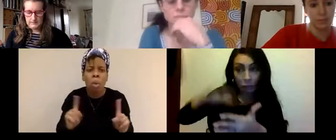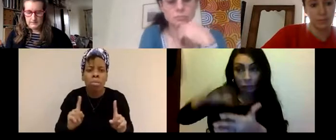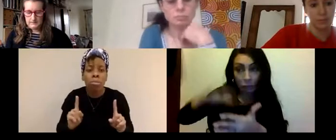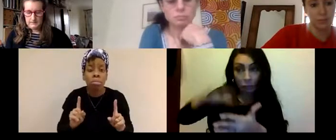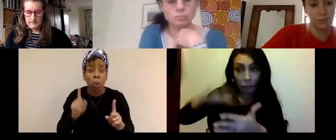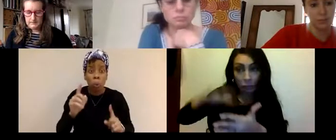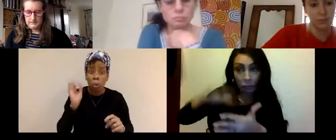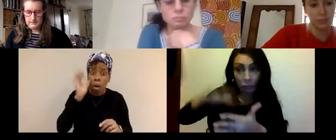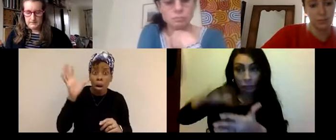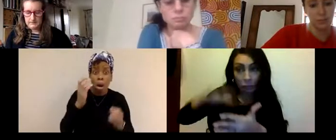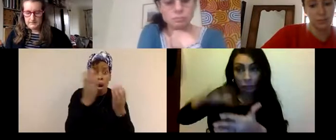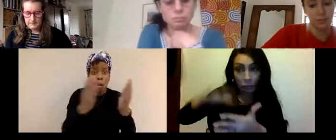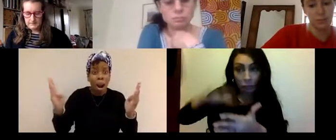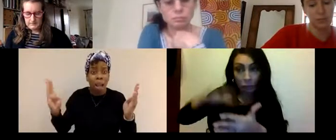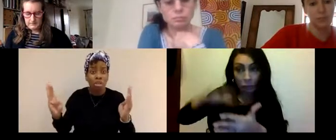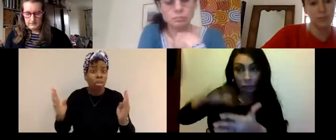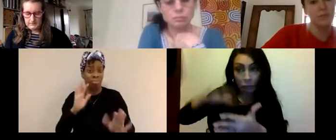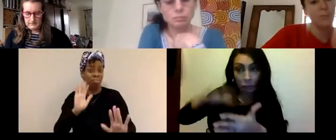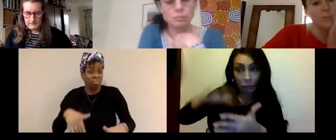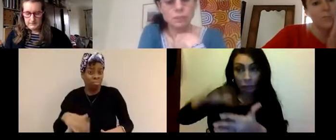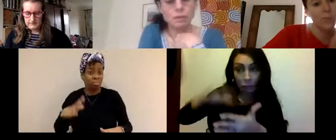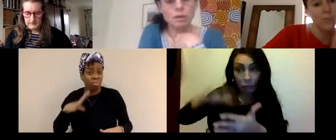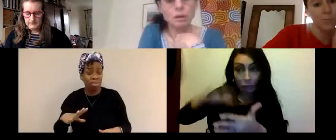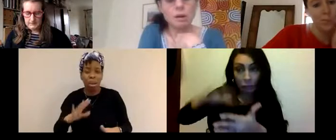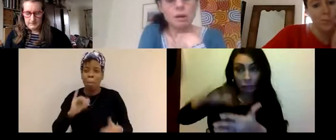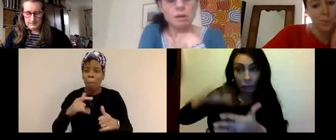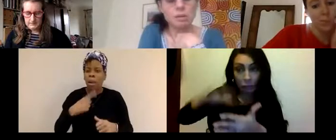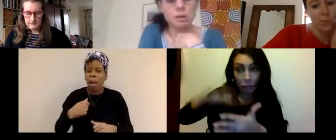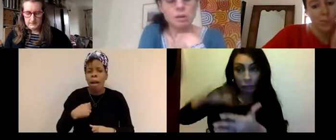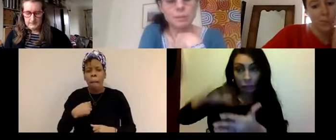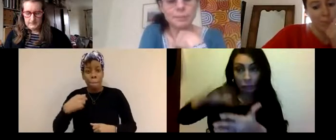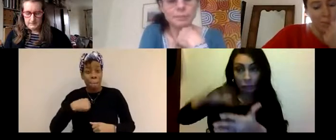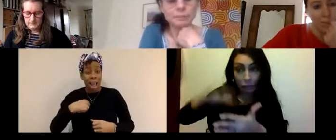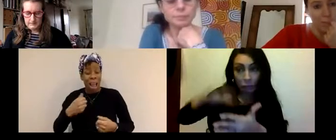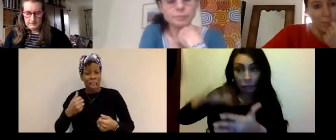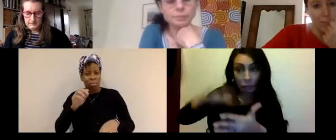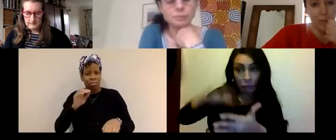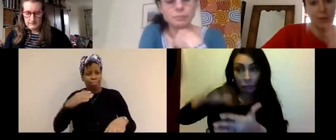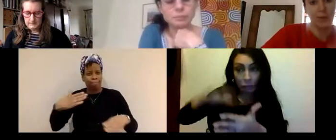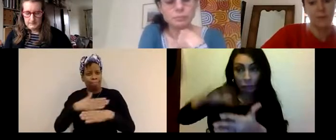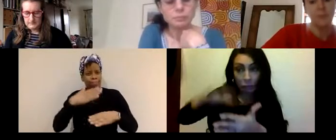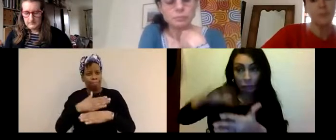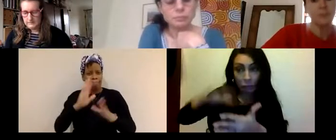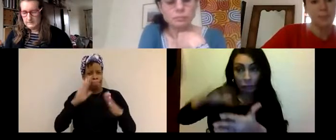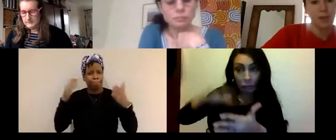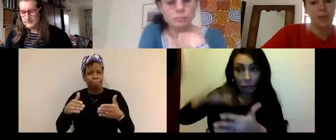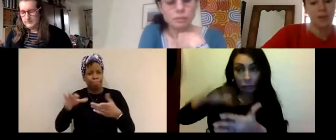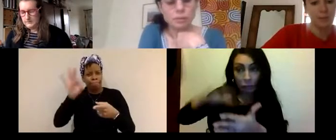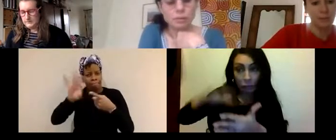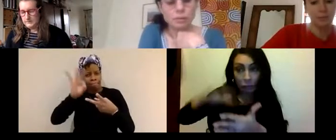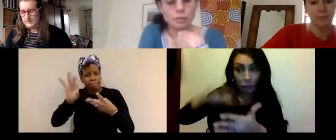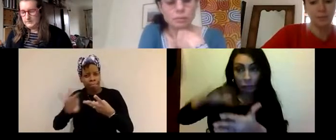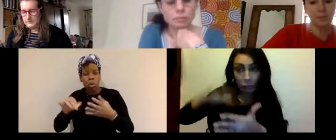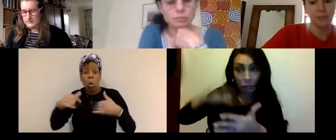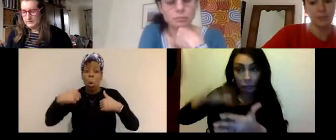collection or anything like that, but it might be, well, my practice involves this kind of processes, or I'm particularly interested in these themes in my